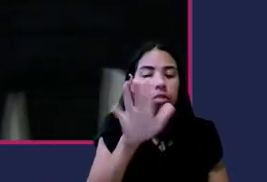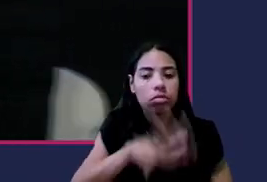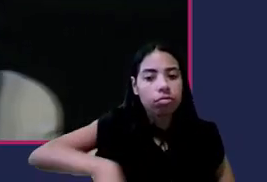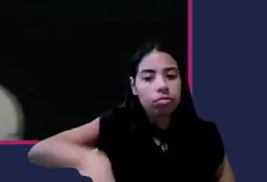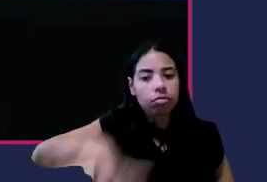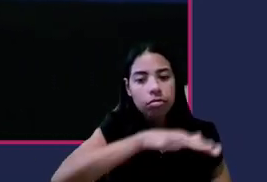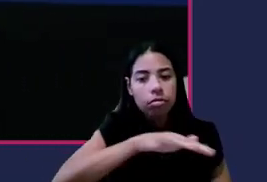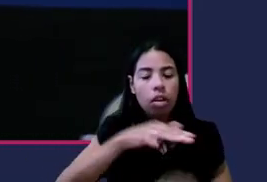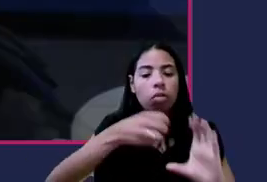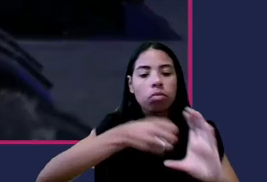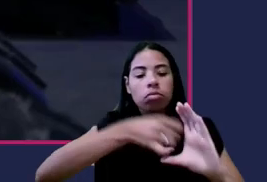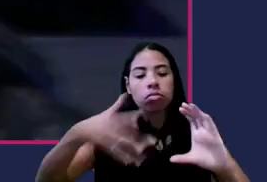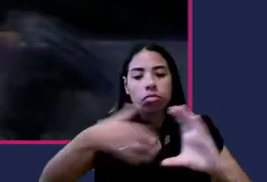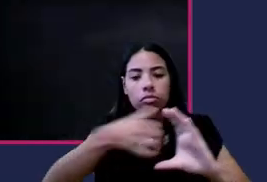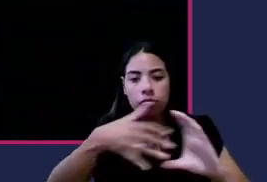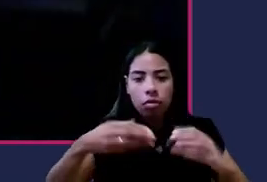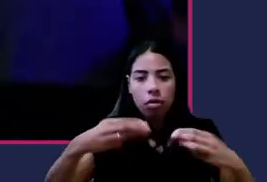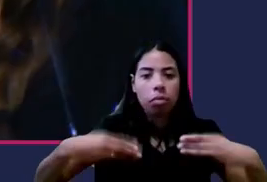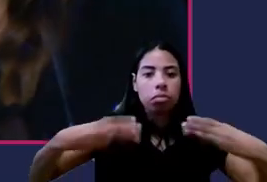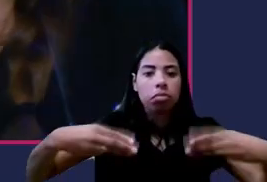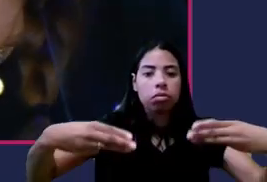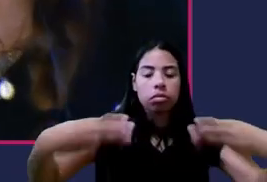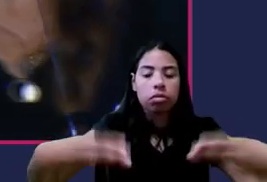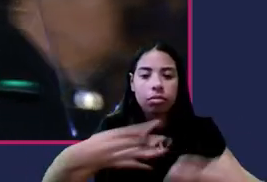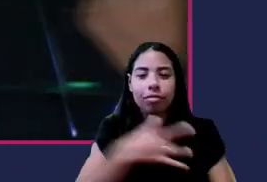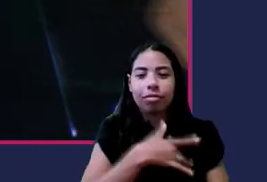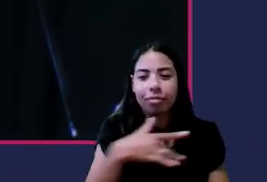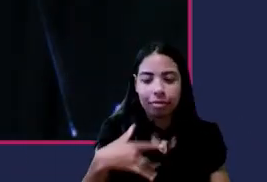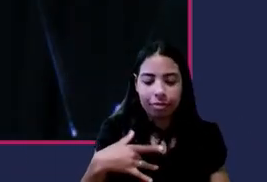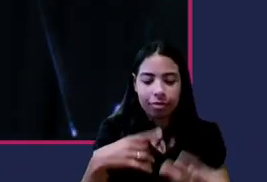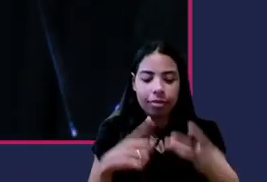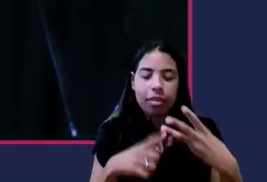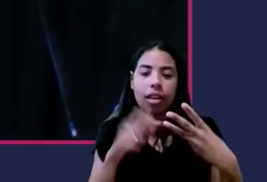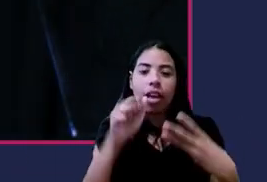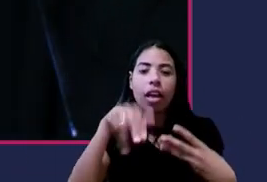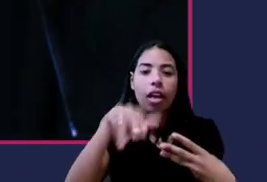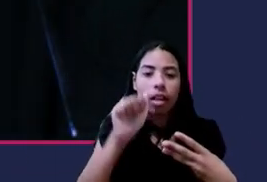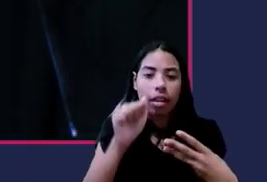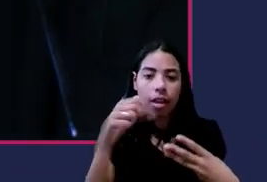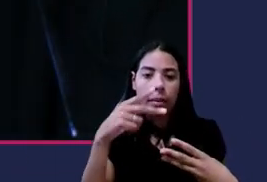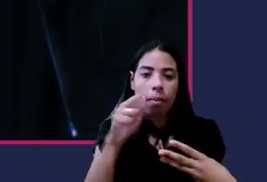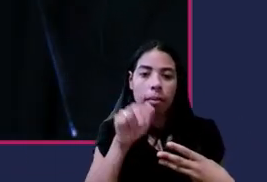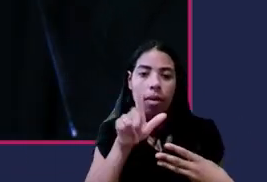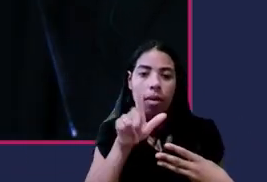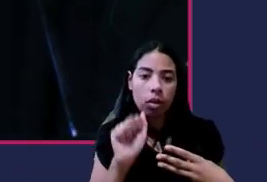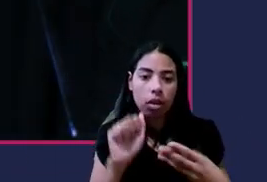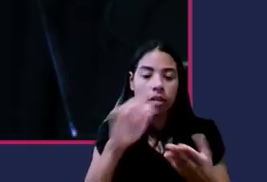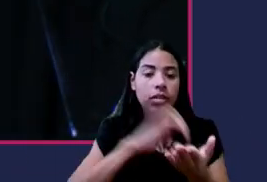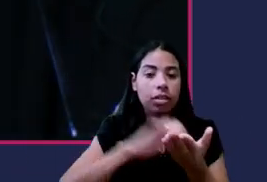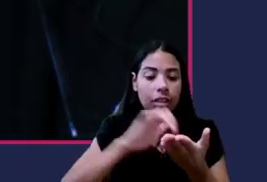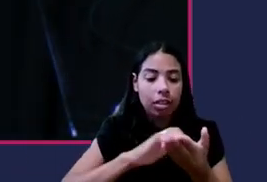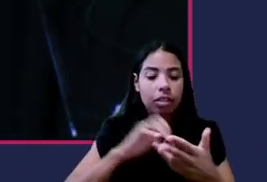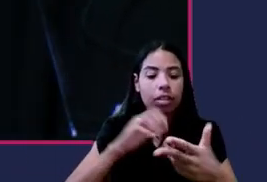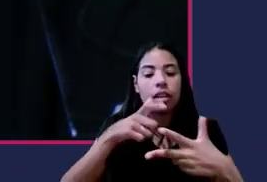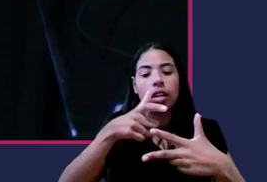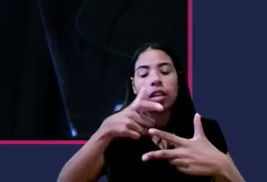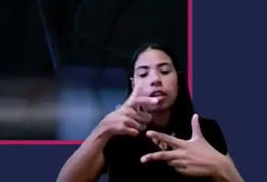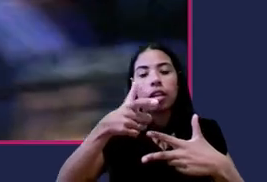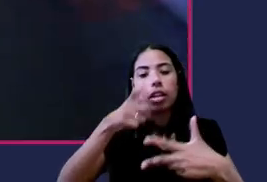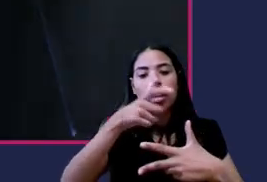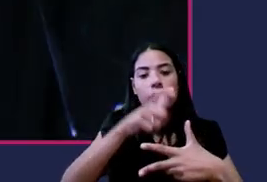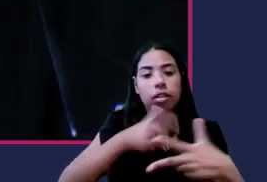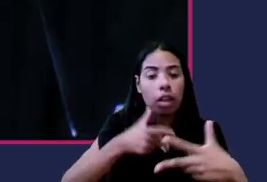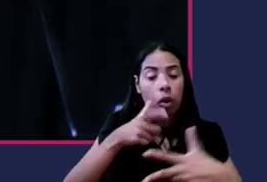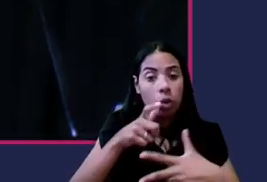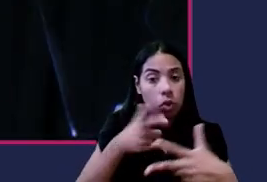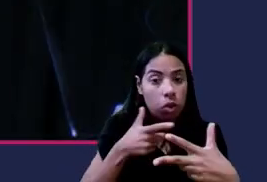the General Coordinator of Rare Disease, the Minister of Health. Dica Vidal, our Secretary of Persons with Disability, Mrs. Ana Paula